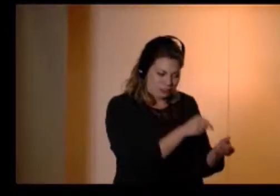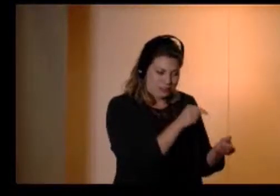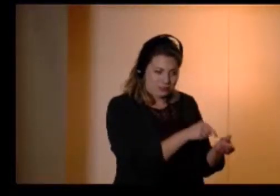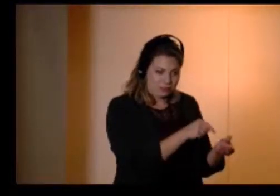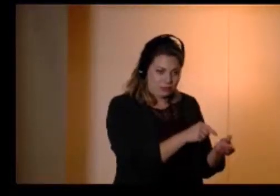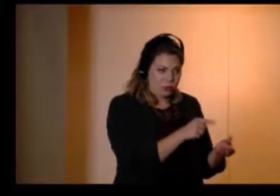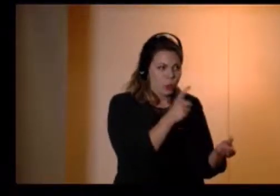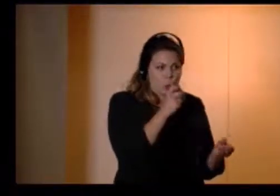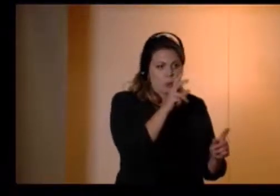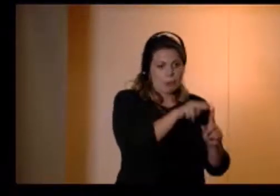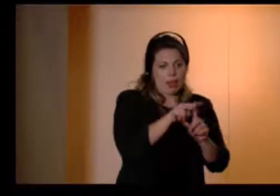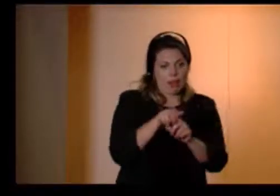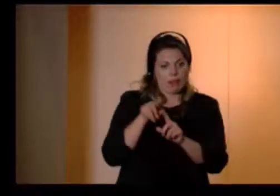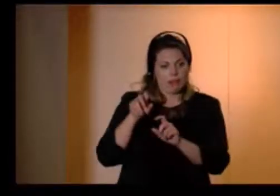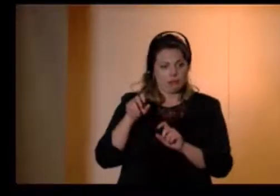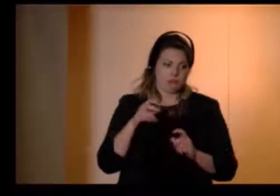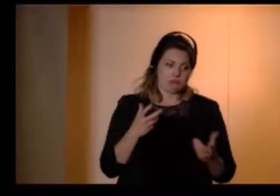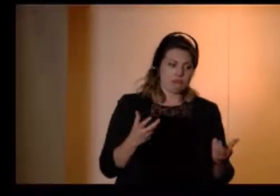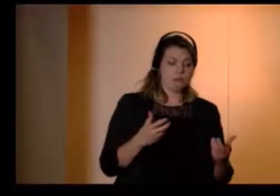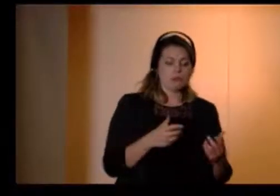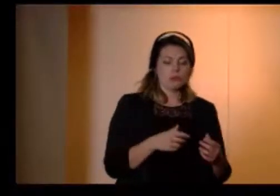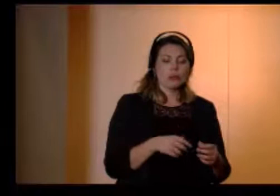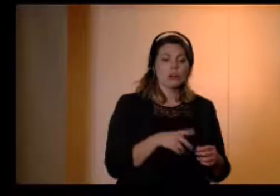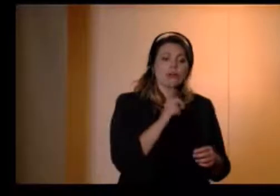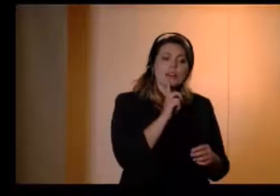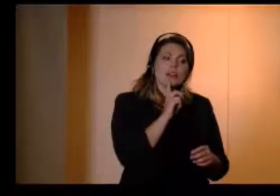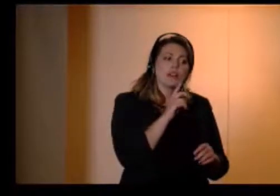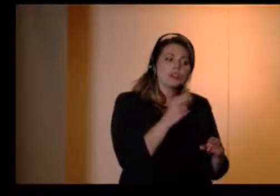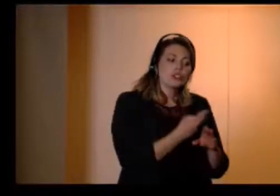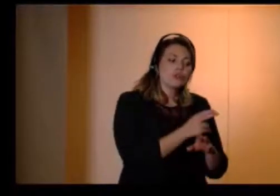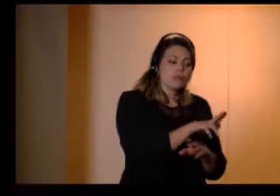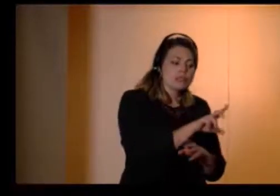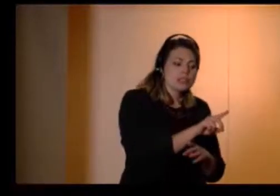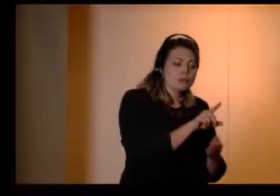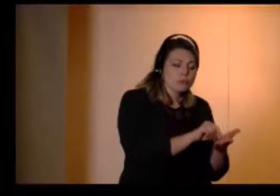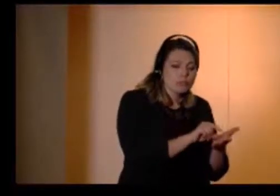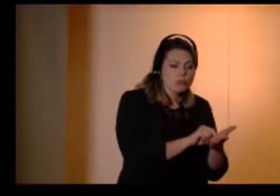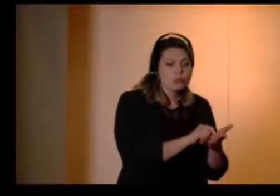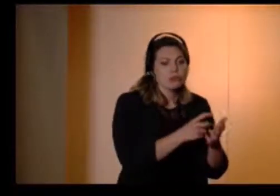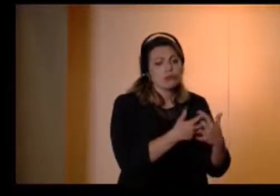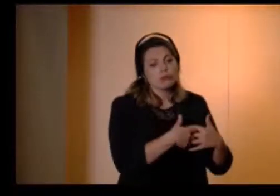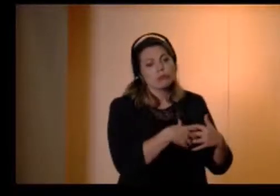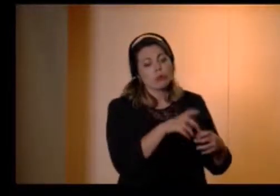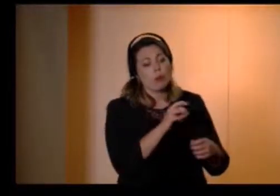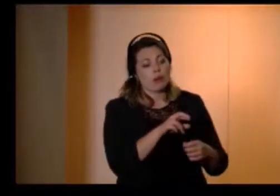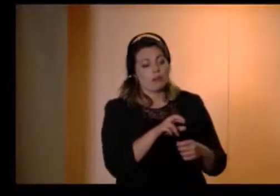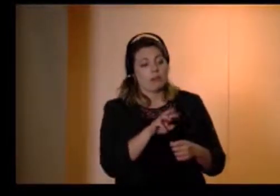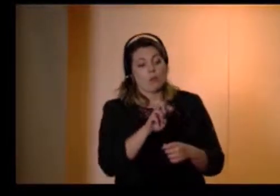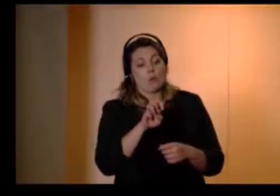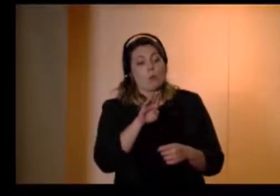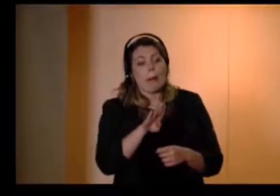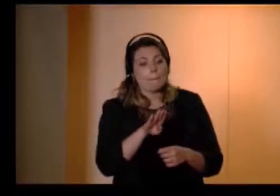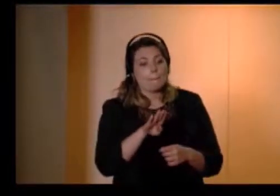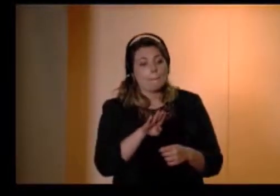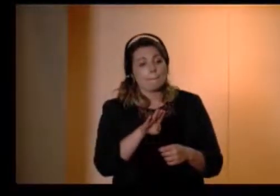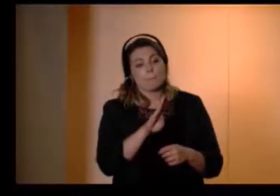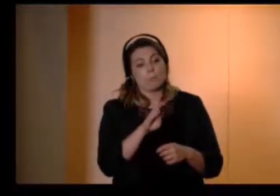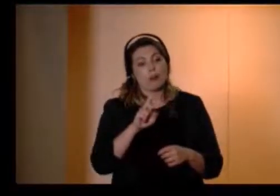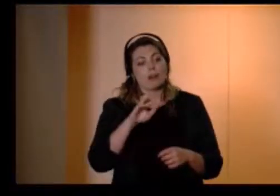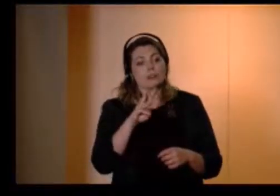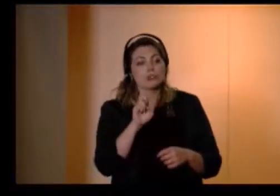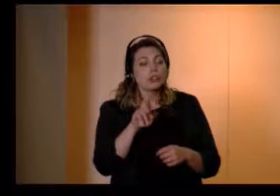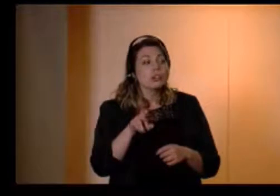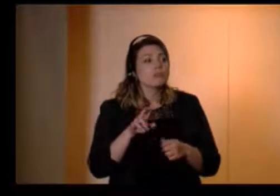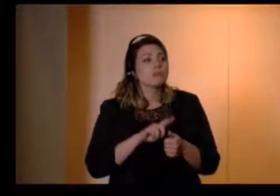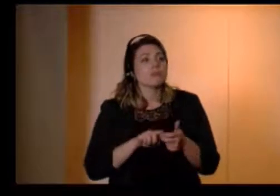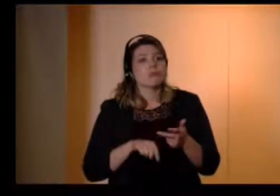to. So the ability to use something in a 3D printer, in a browser, in a mobile app, and in a VR or AR headset. And for